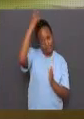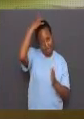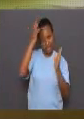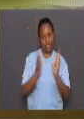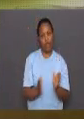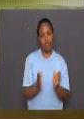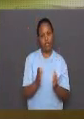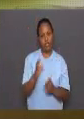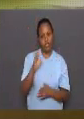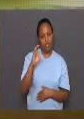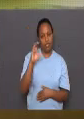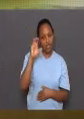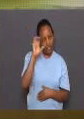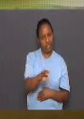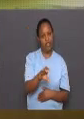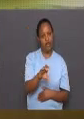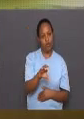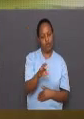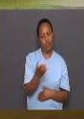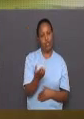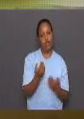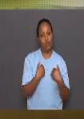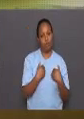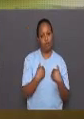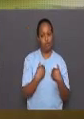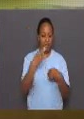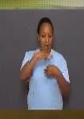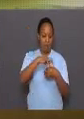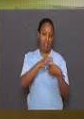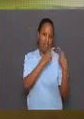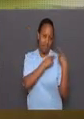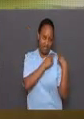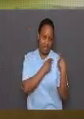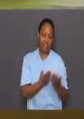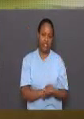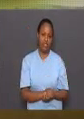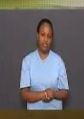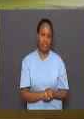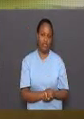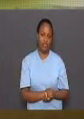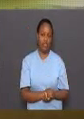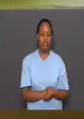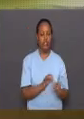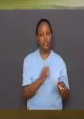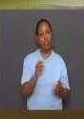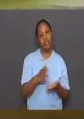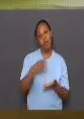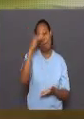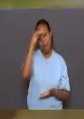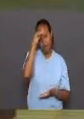obligations, such as the responsibility to vote and to become